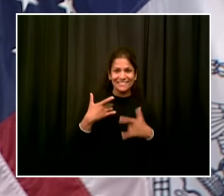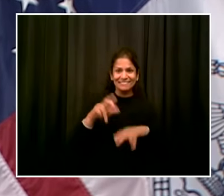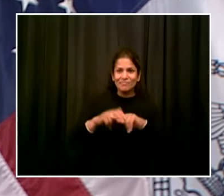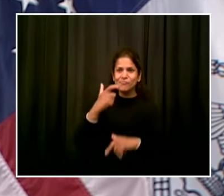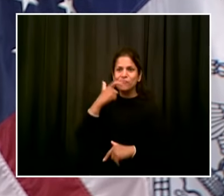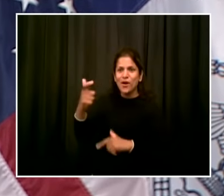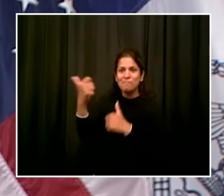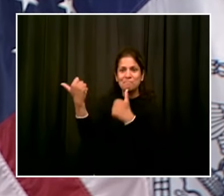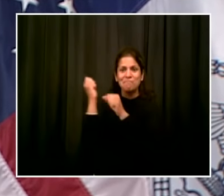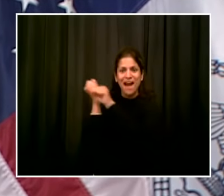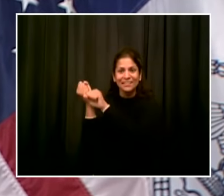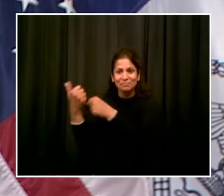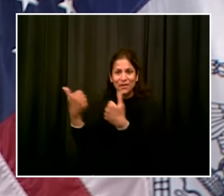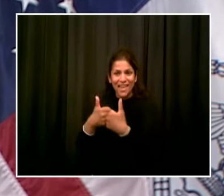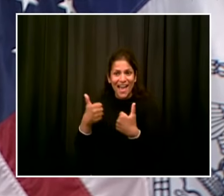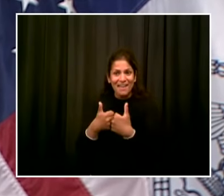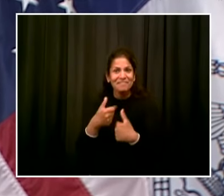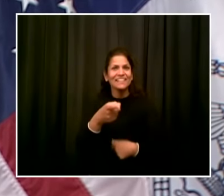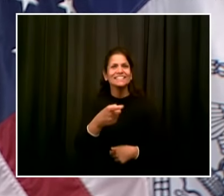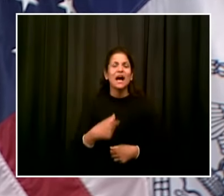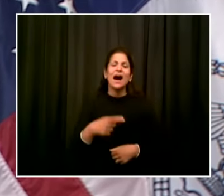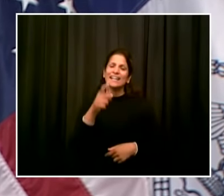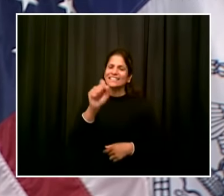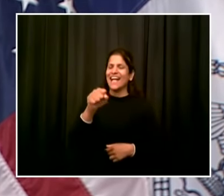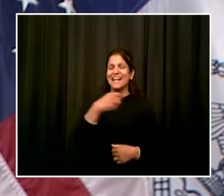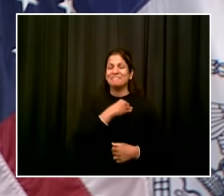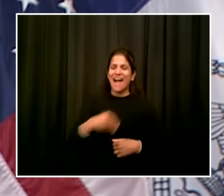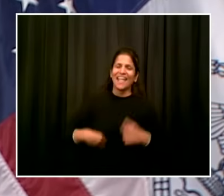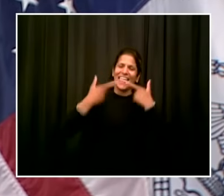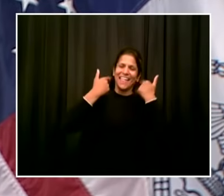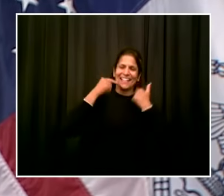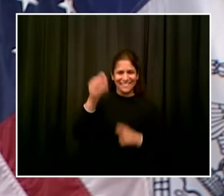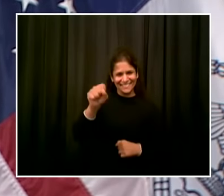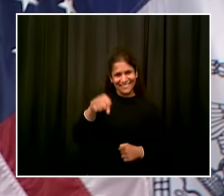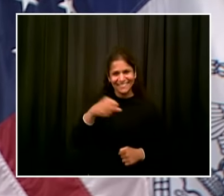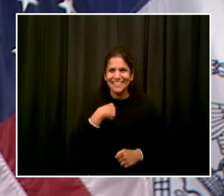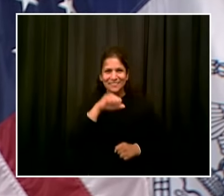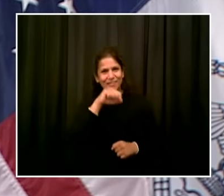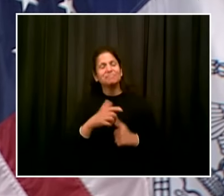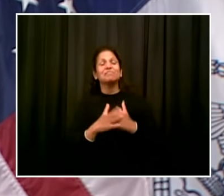Anyway, the New York Post reports today that the NYPD